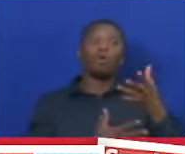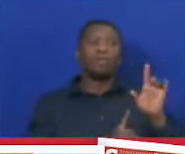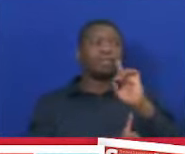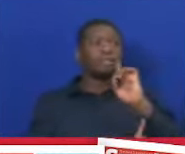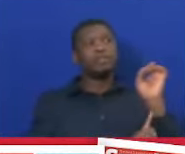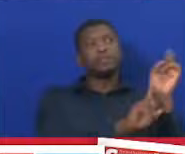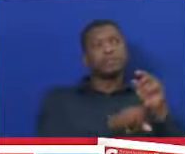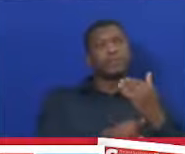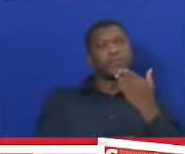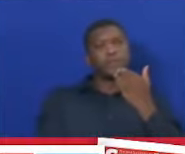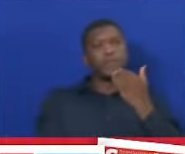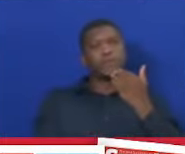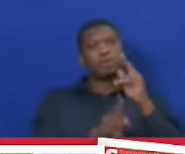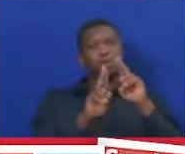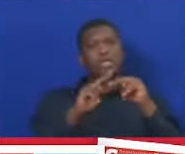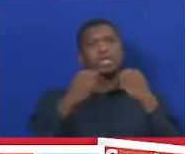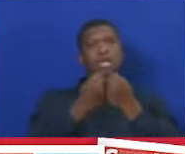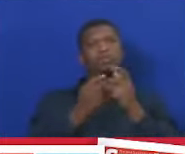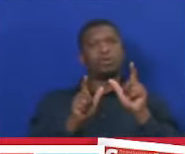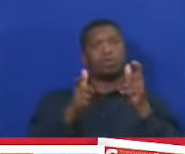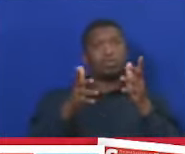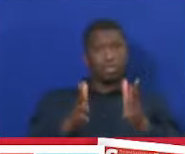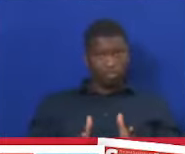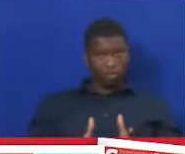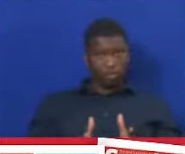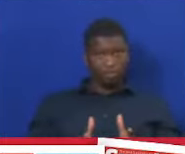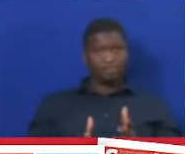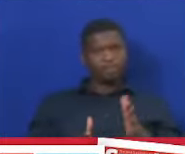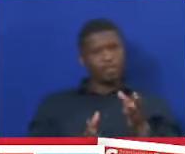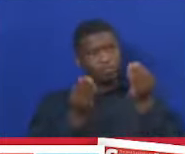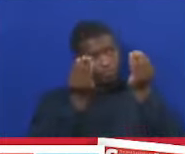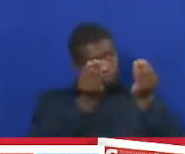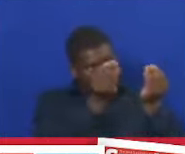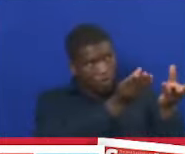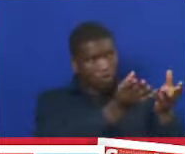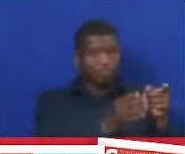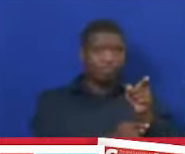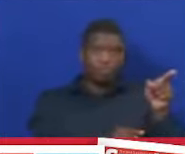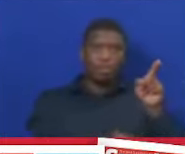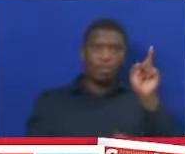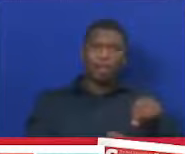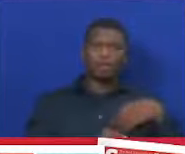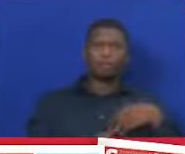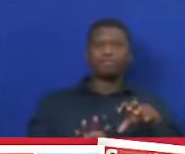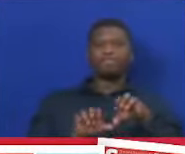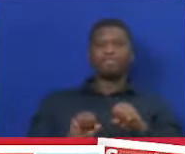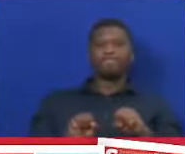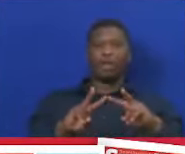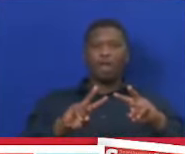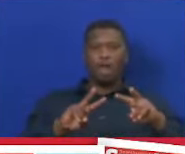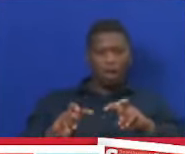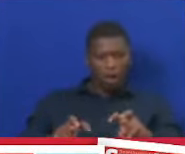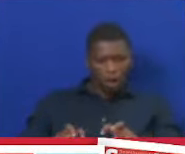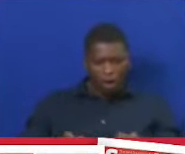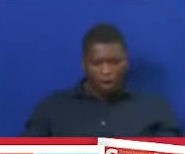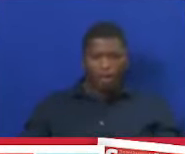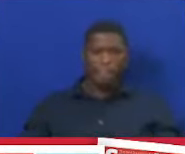Commissioner to take the investigations into